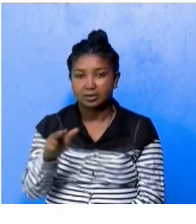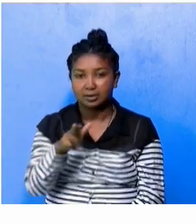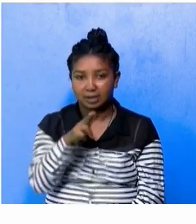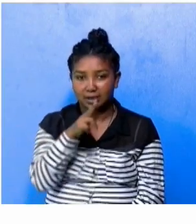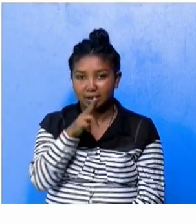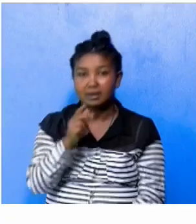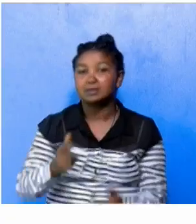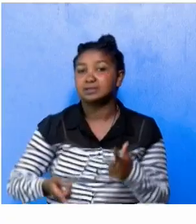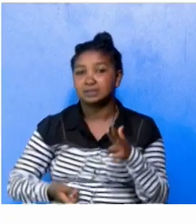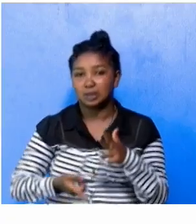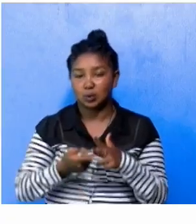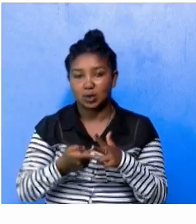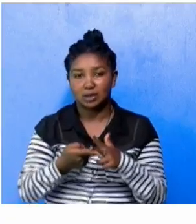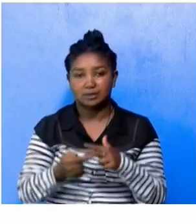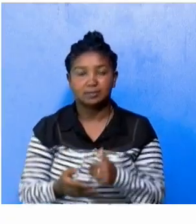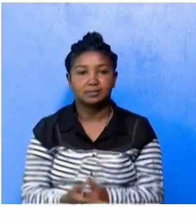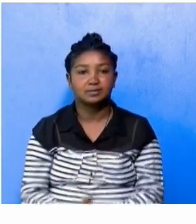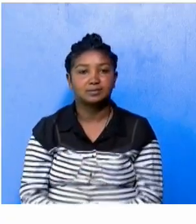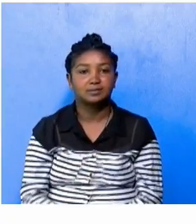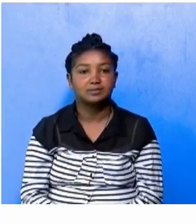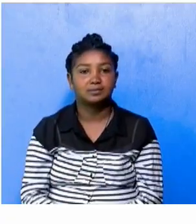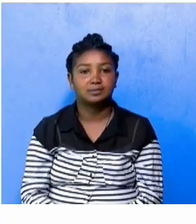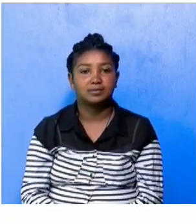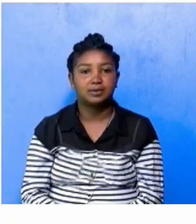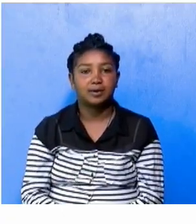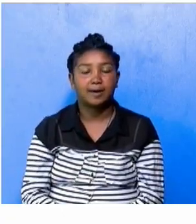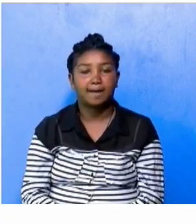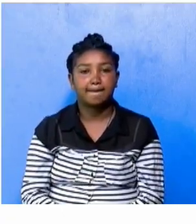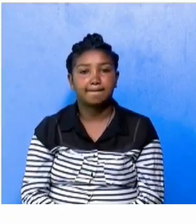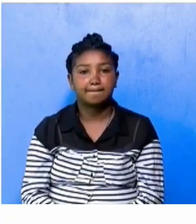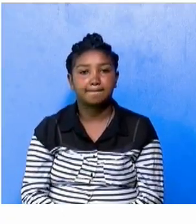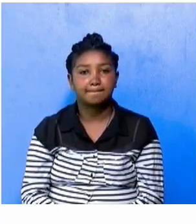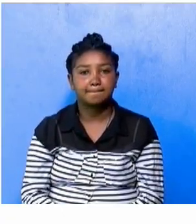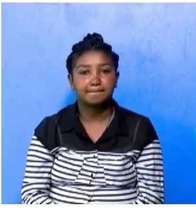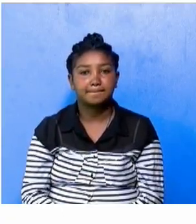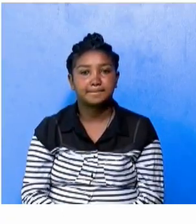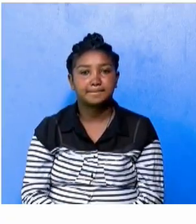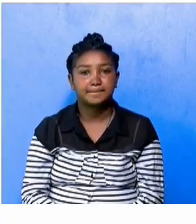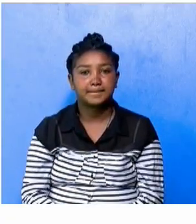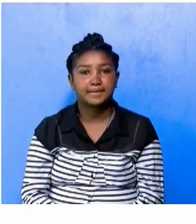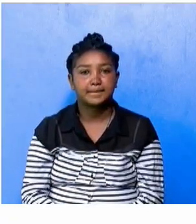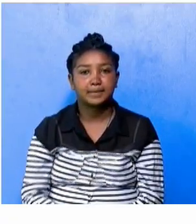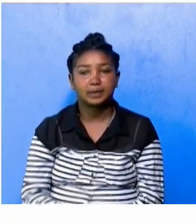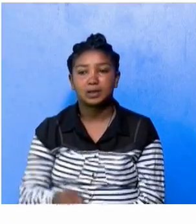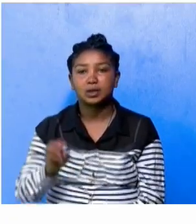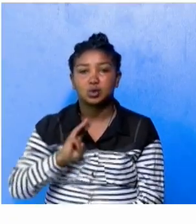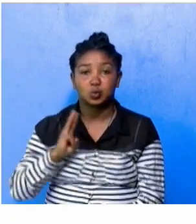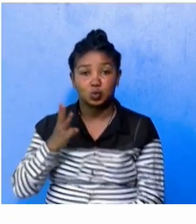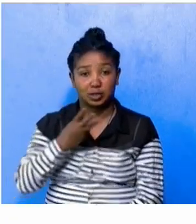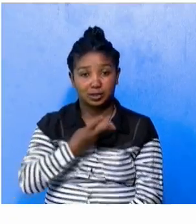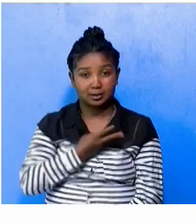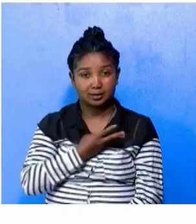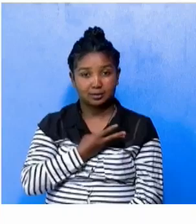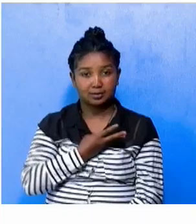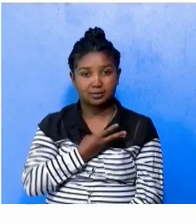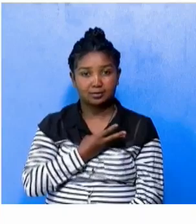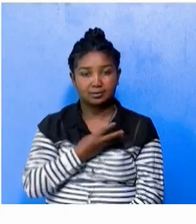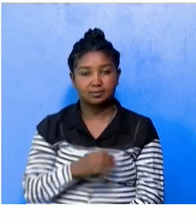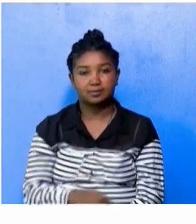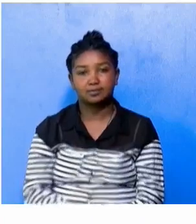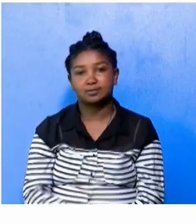The third one, we